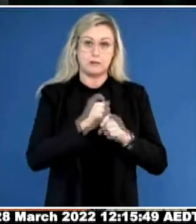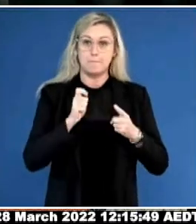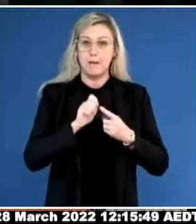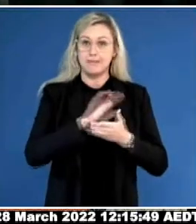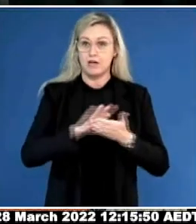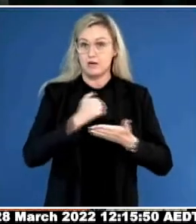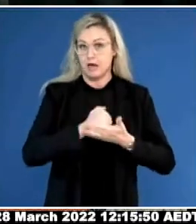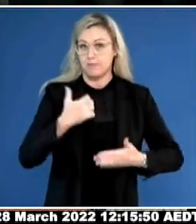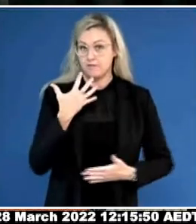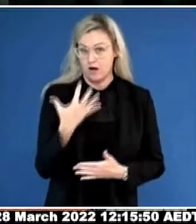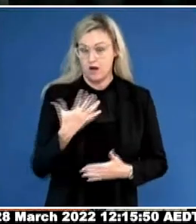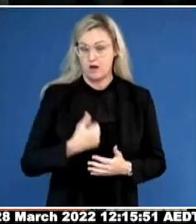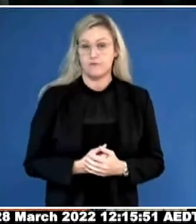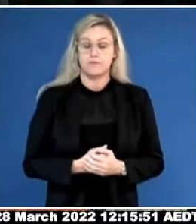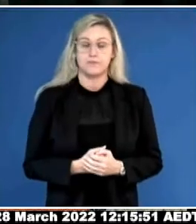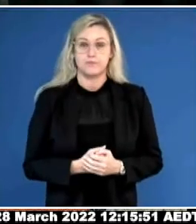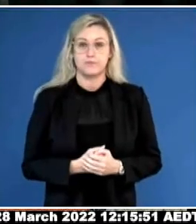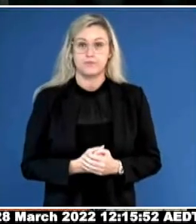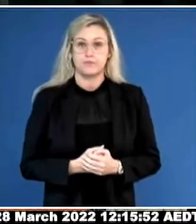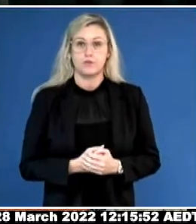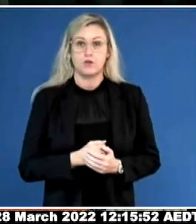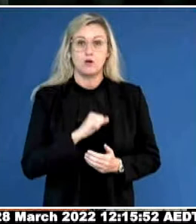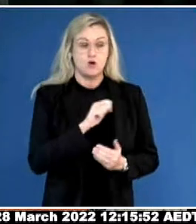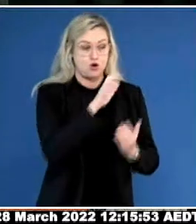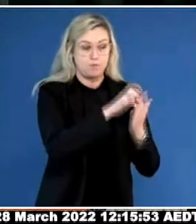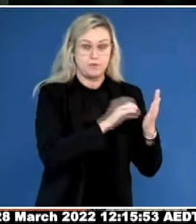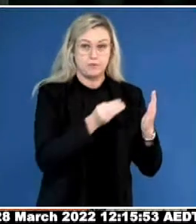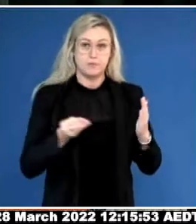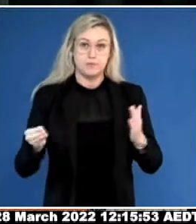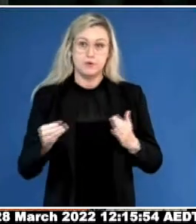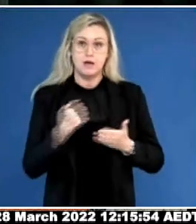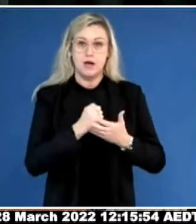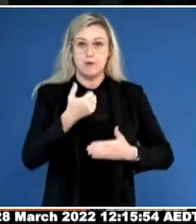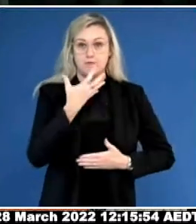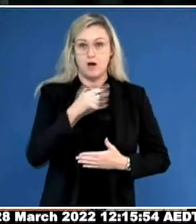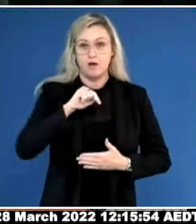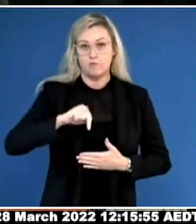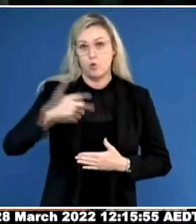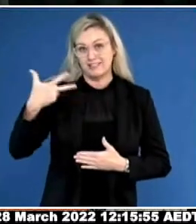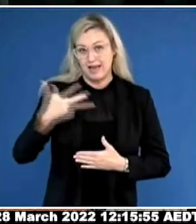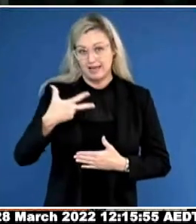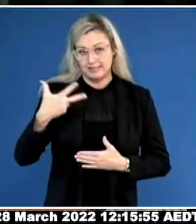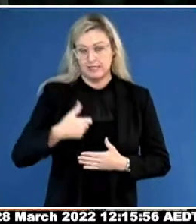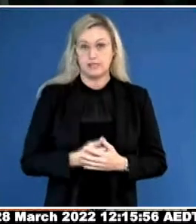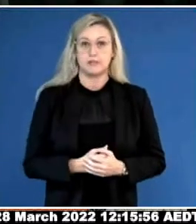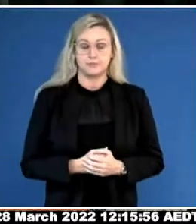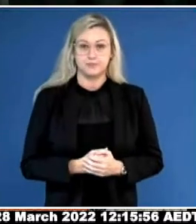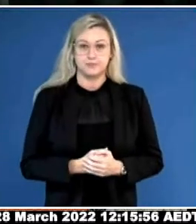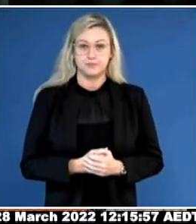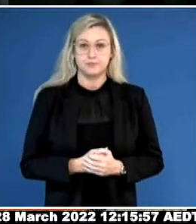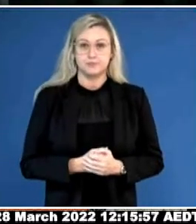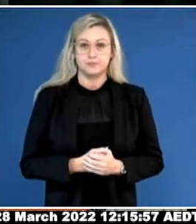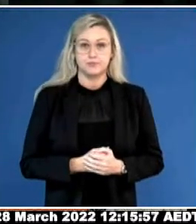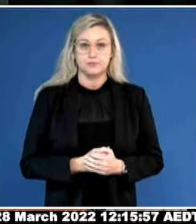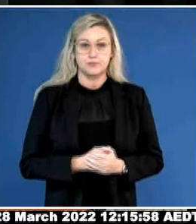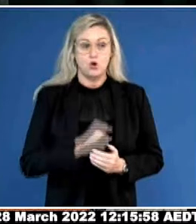evidence on that occasion was marked exhibit 5.18. So we've had regard to Ms. Lee's earlier evidence as